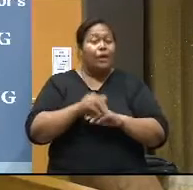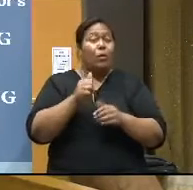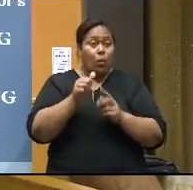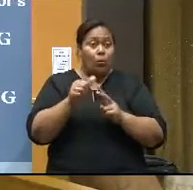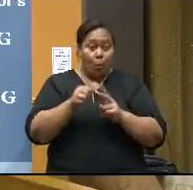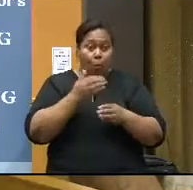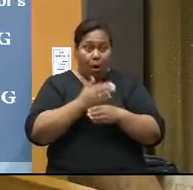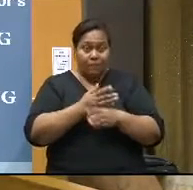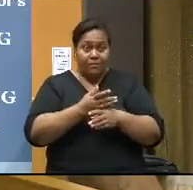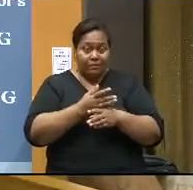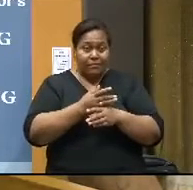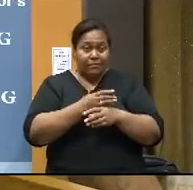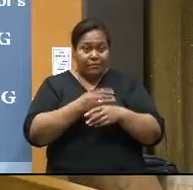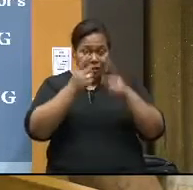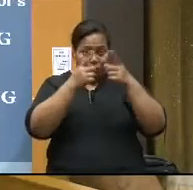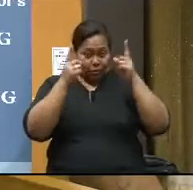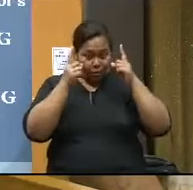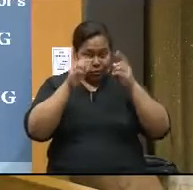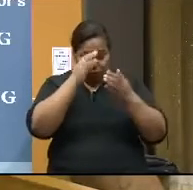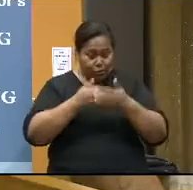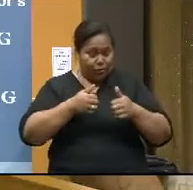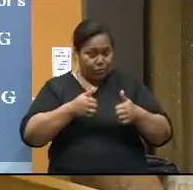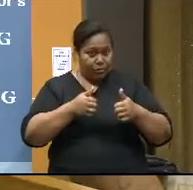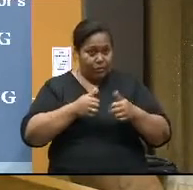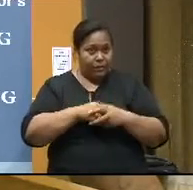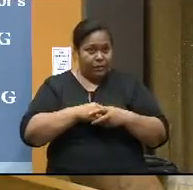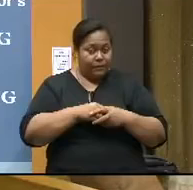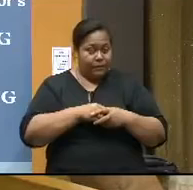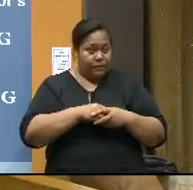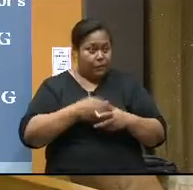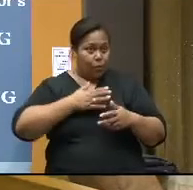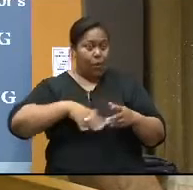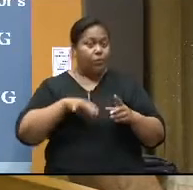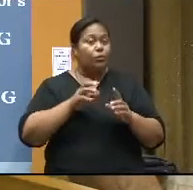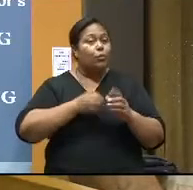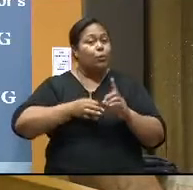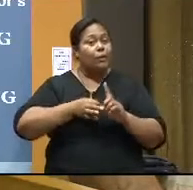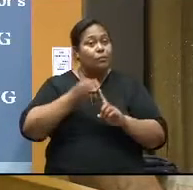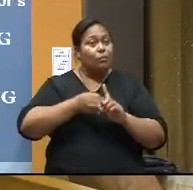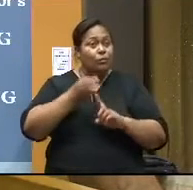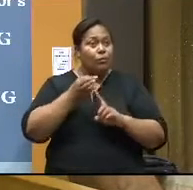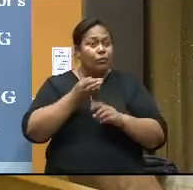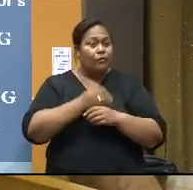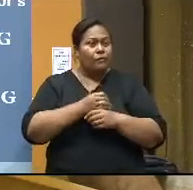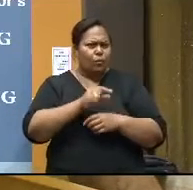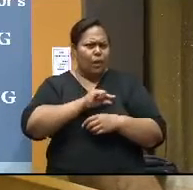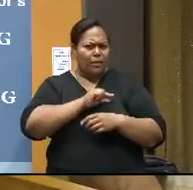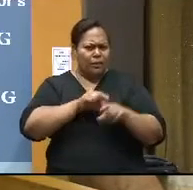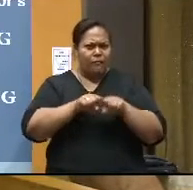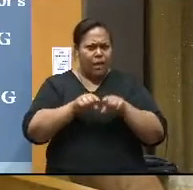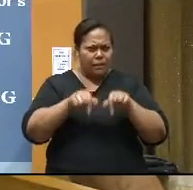mobility. We want to provide continuous improvement in the quality of learning throughout the university. We